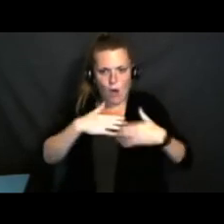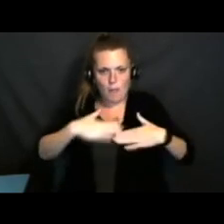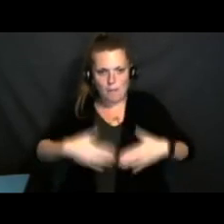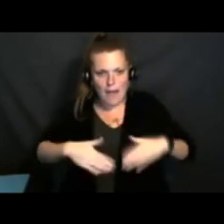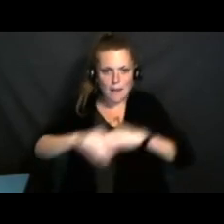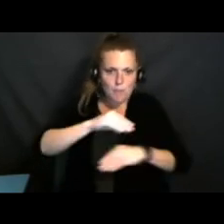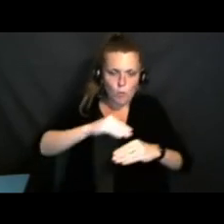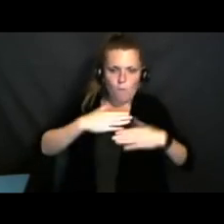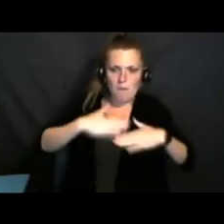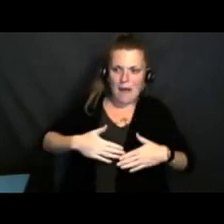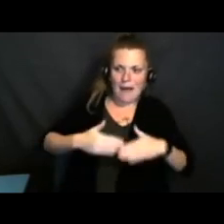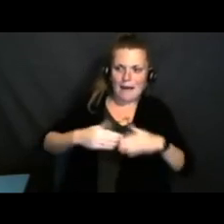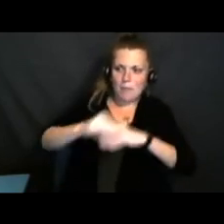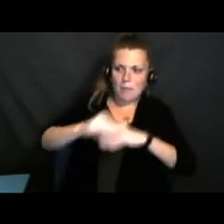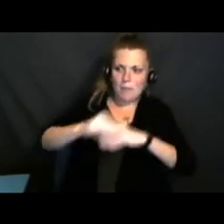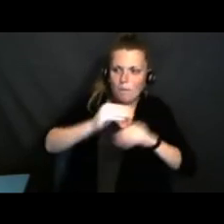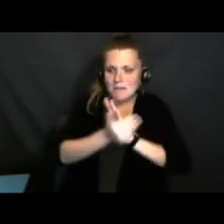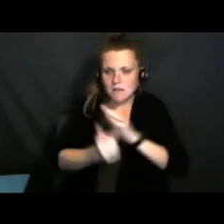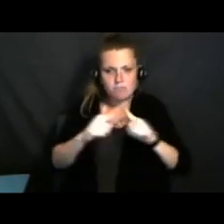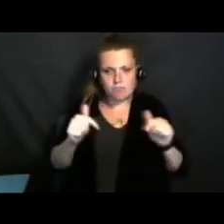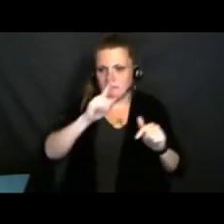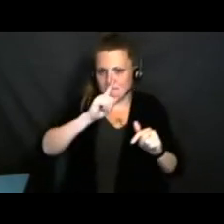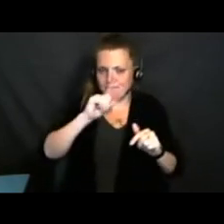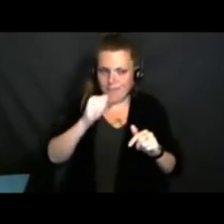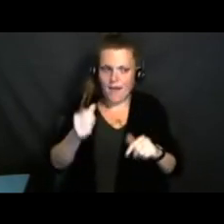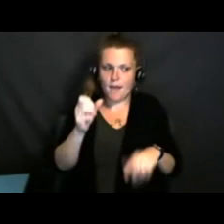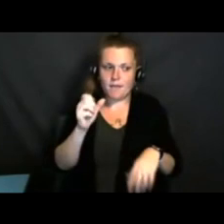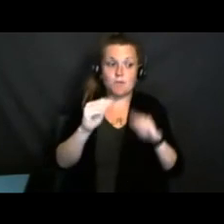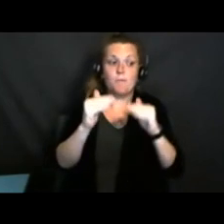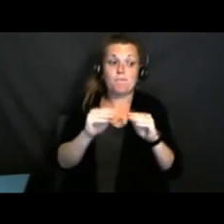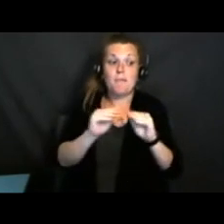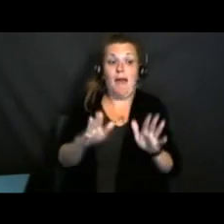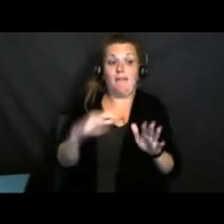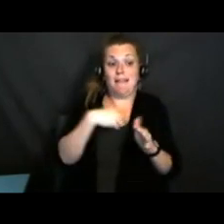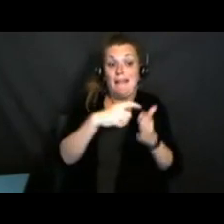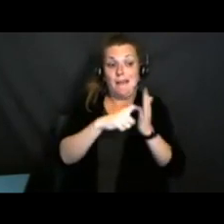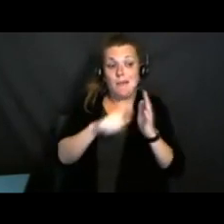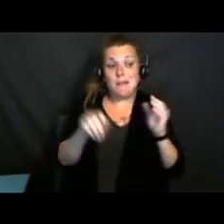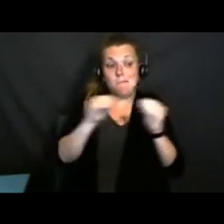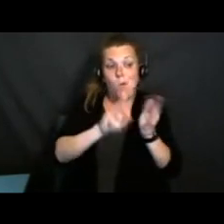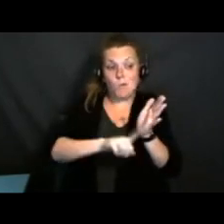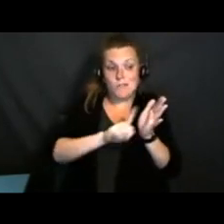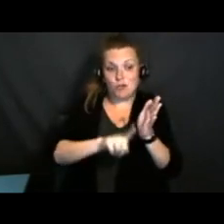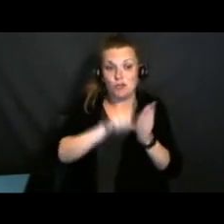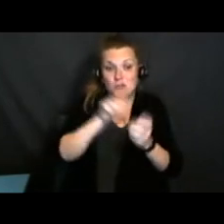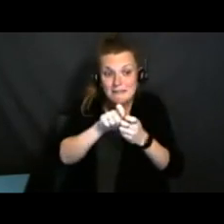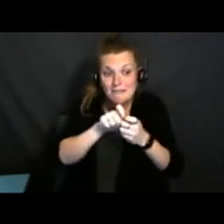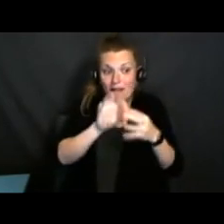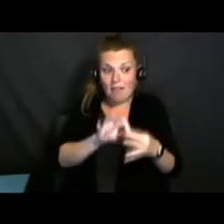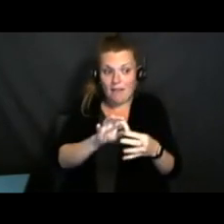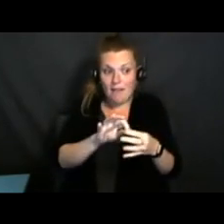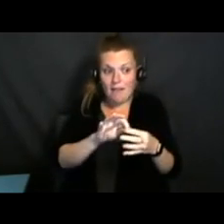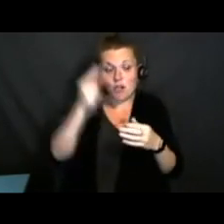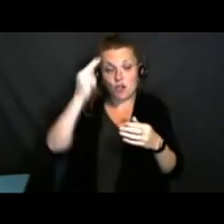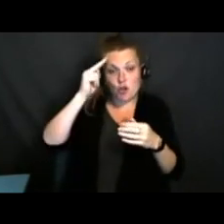skills. And obviously we need more research, particularly I think neuroimaging